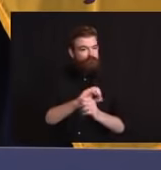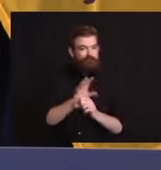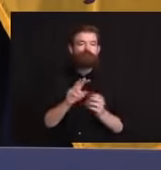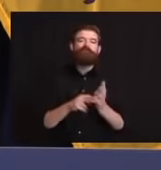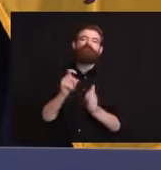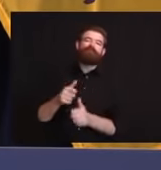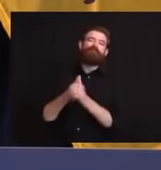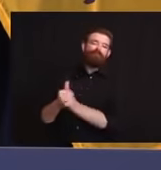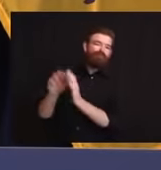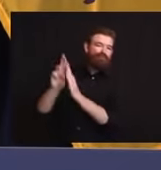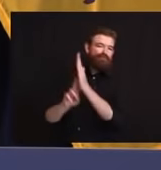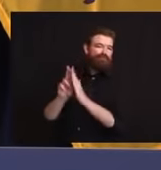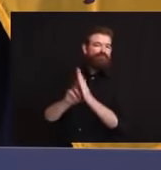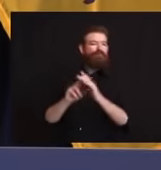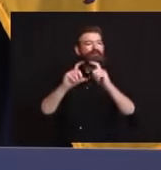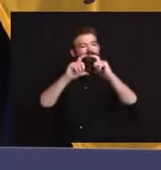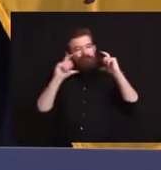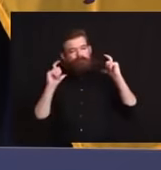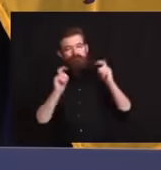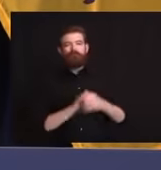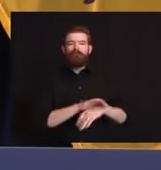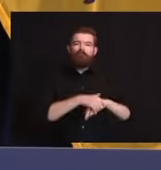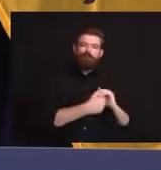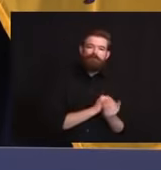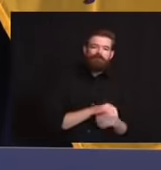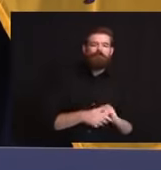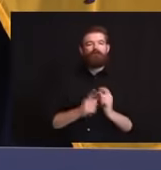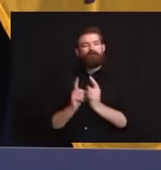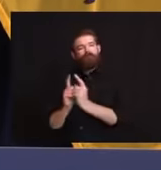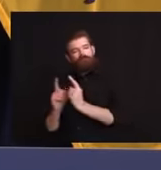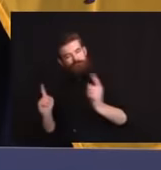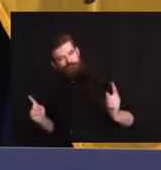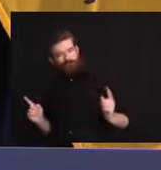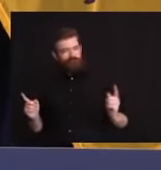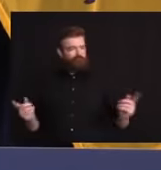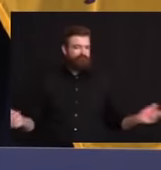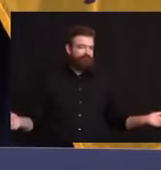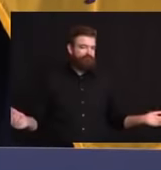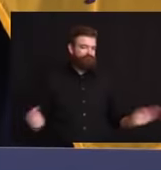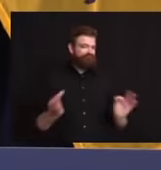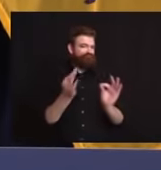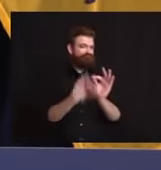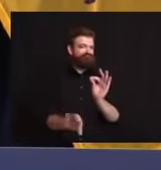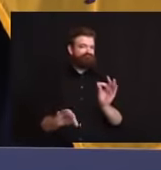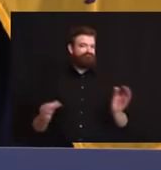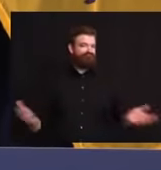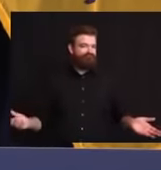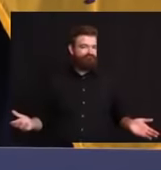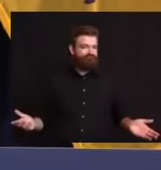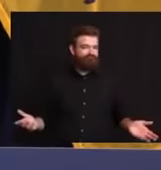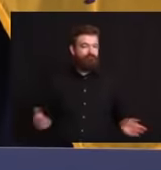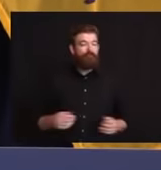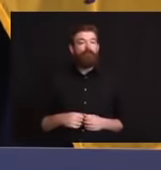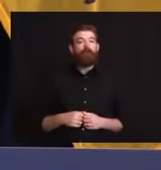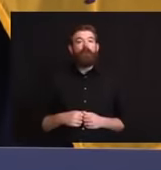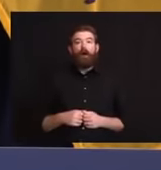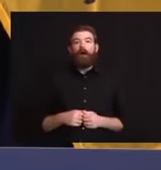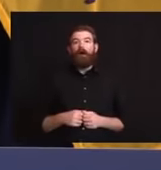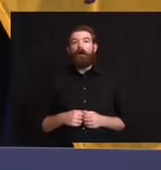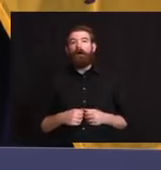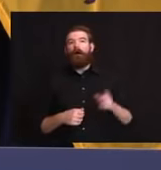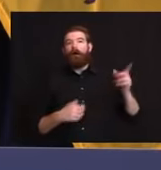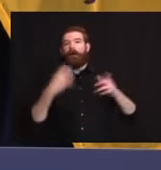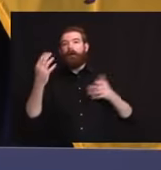live by, we'll be okay. And again, particularly as it's gotten cooler, and it's going to be cooler this weekend, people are going to be more likely to be indoors than